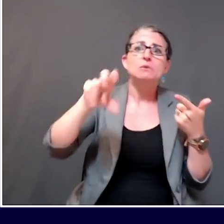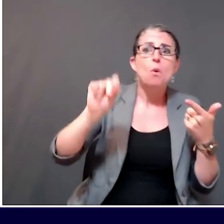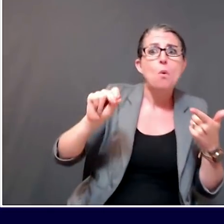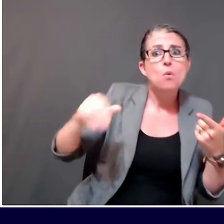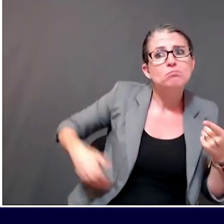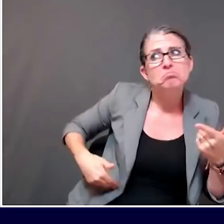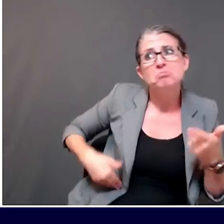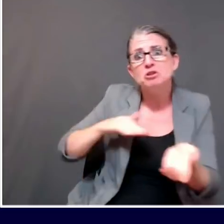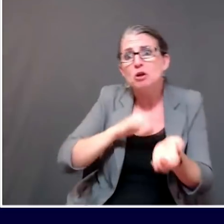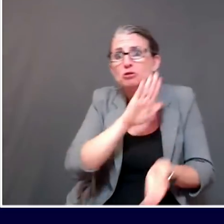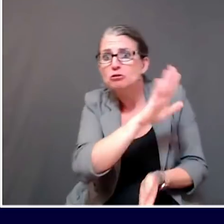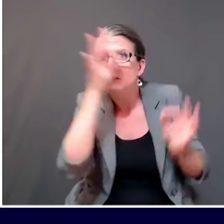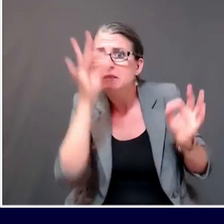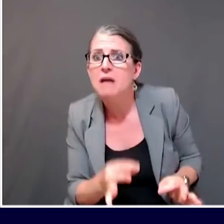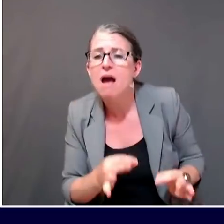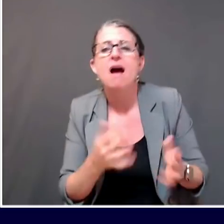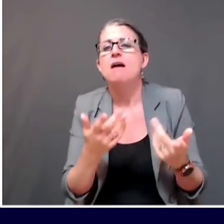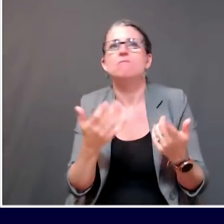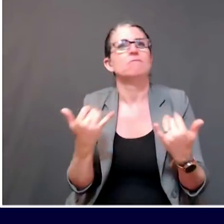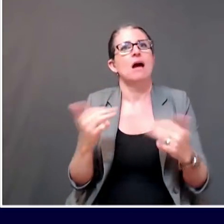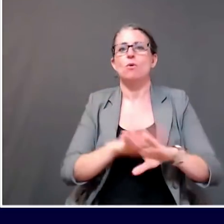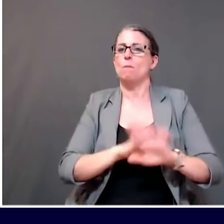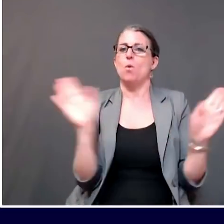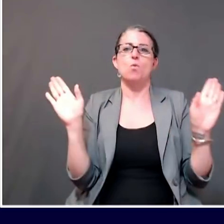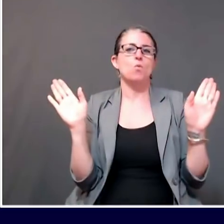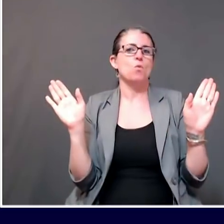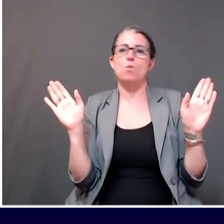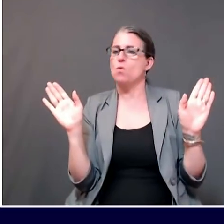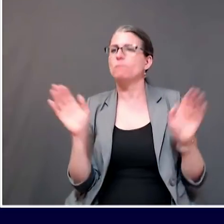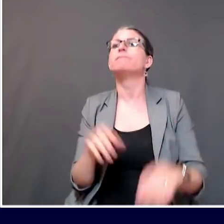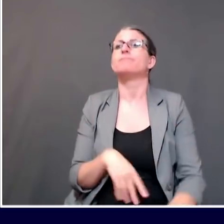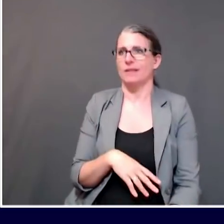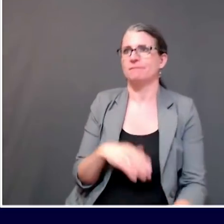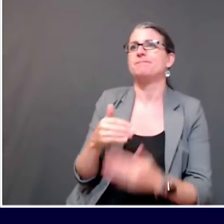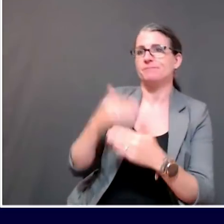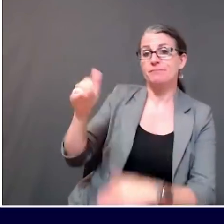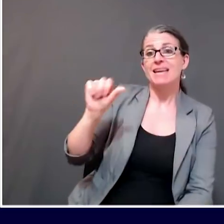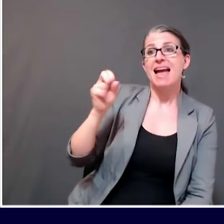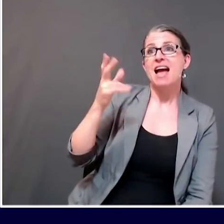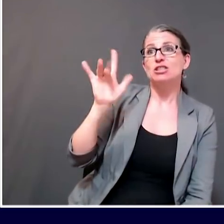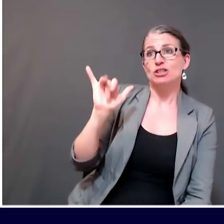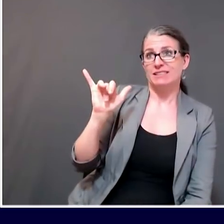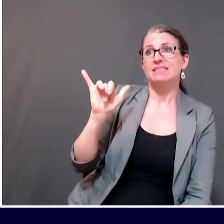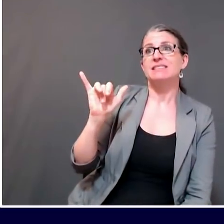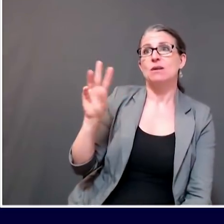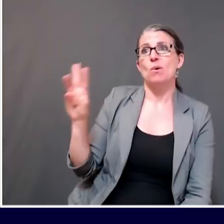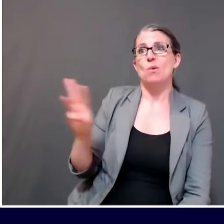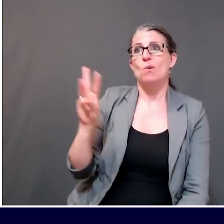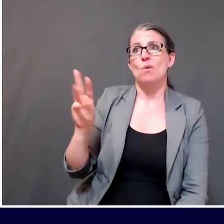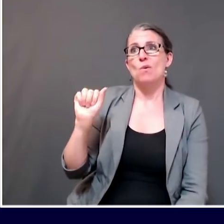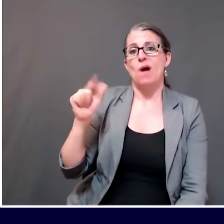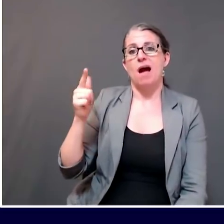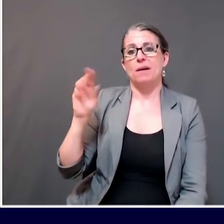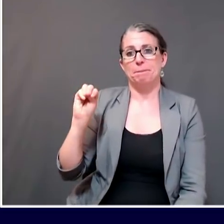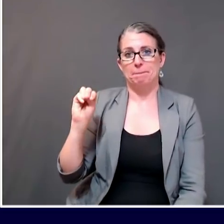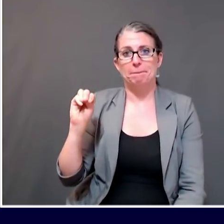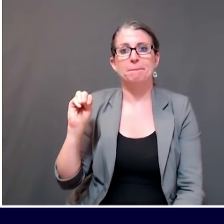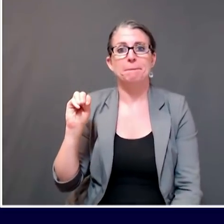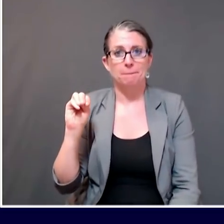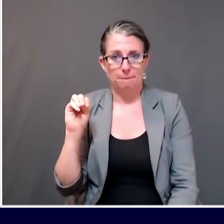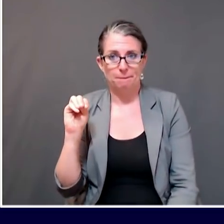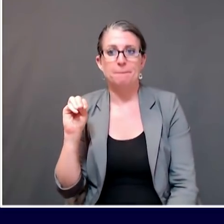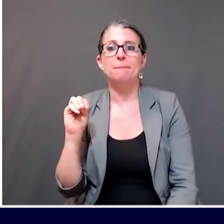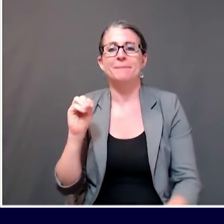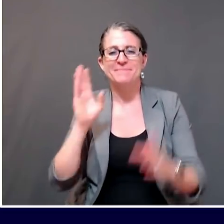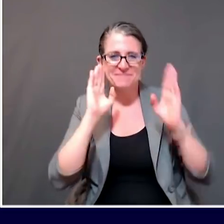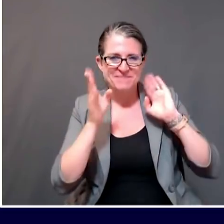Thank you. Thanks a lot, Brian. I'm going to turn now to Ashley Blackford at WAGM. Hi, Dr. Shah. In regards